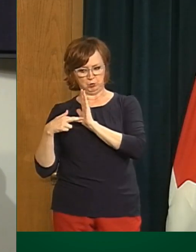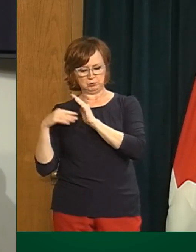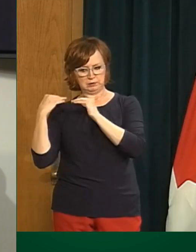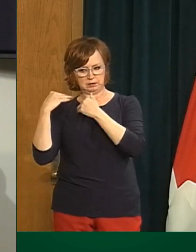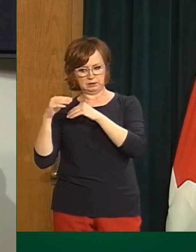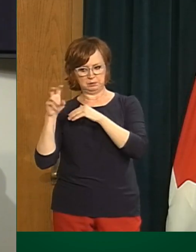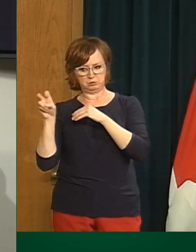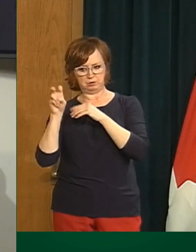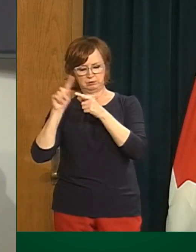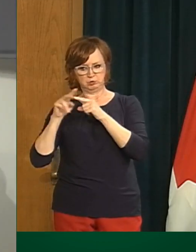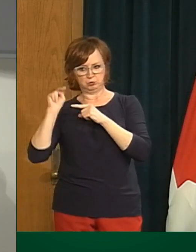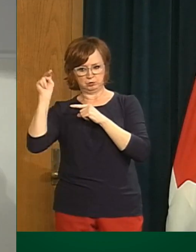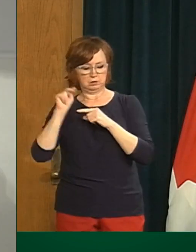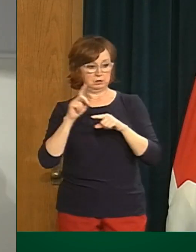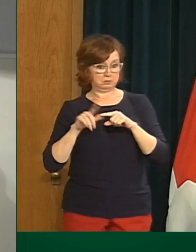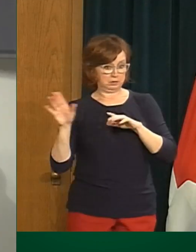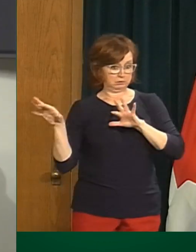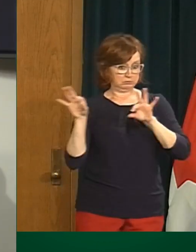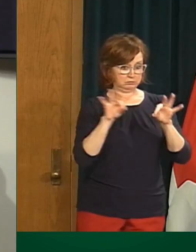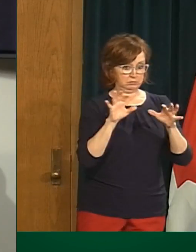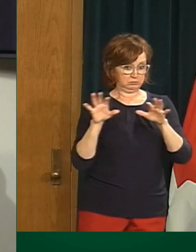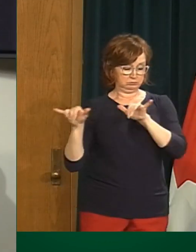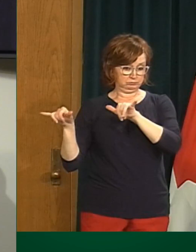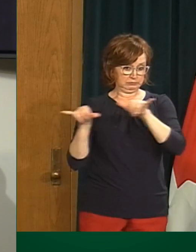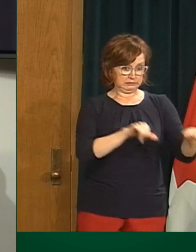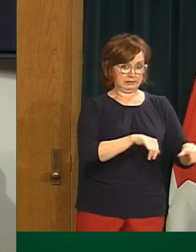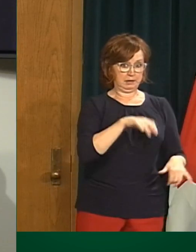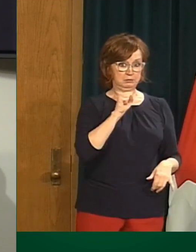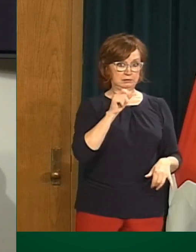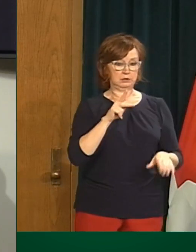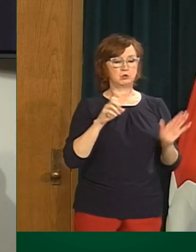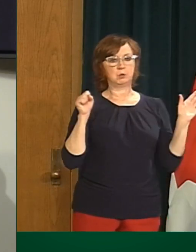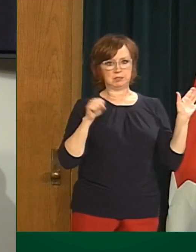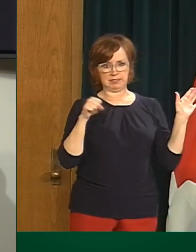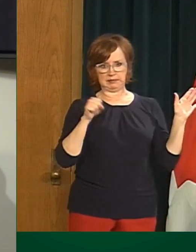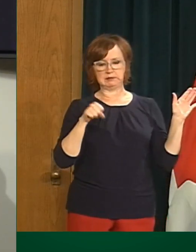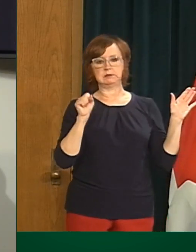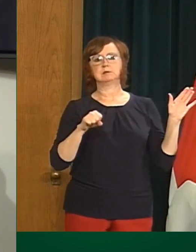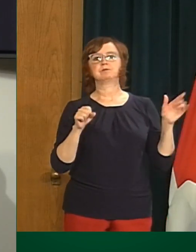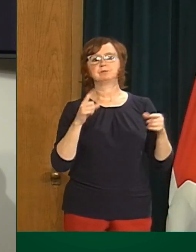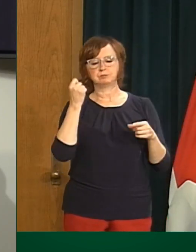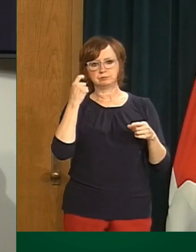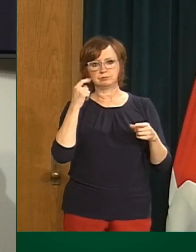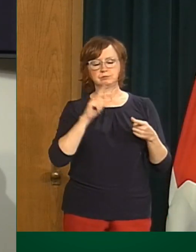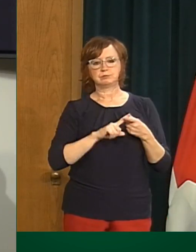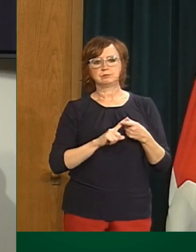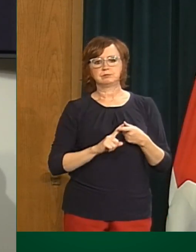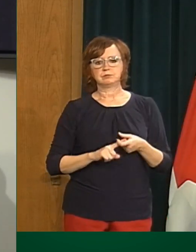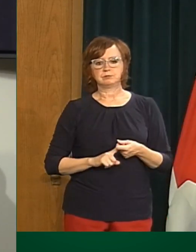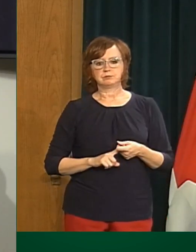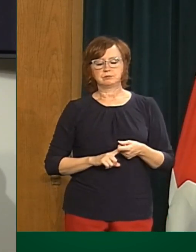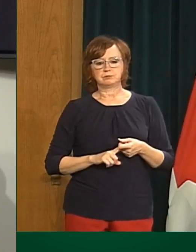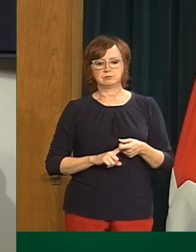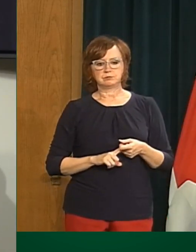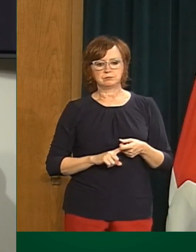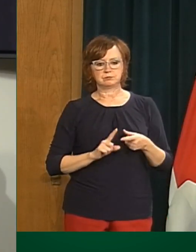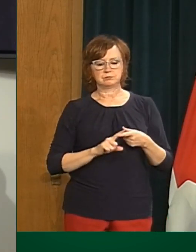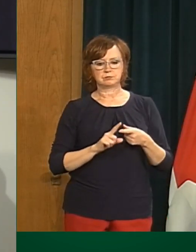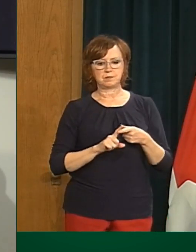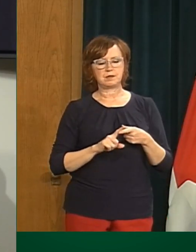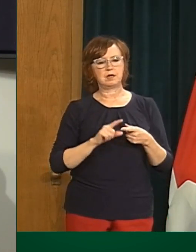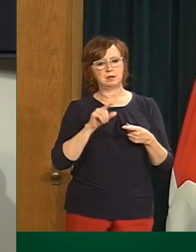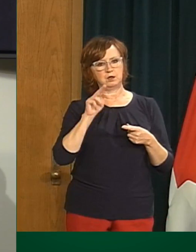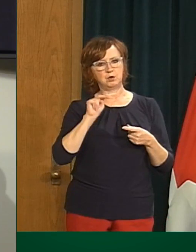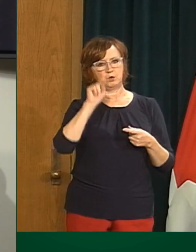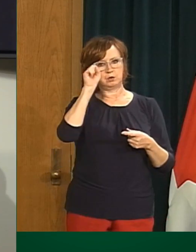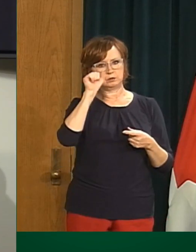now? Yes, this particular ban actually is relative to the entire northern portion